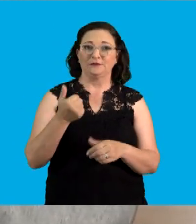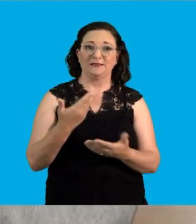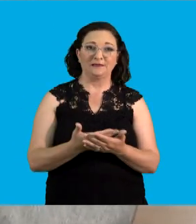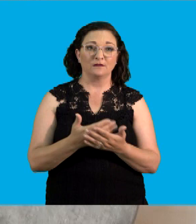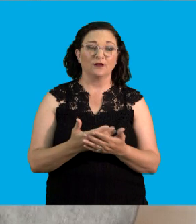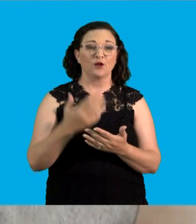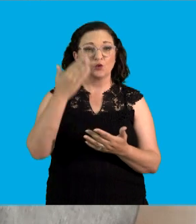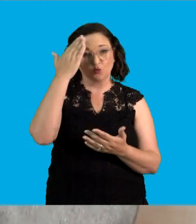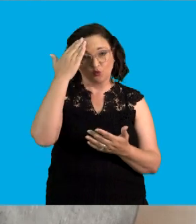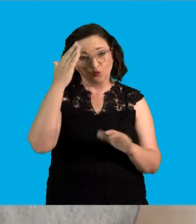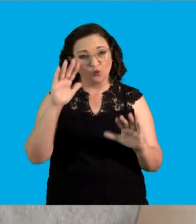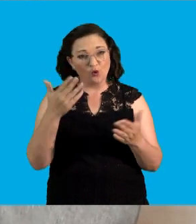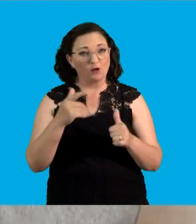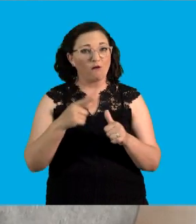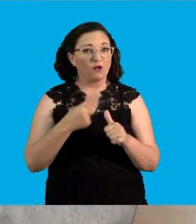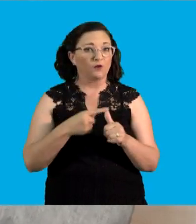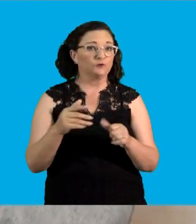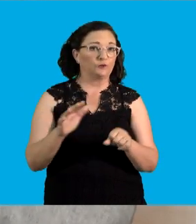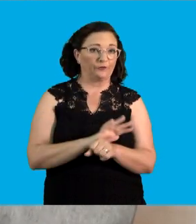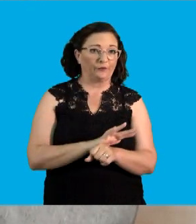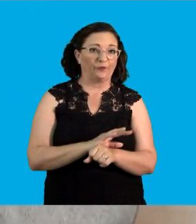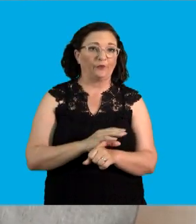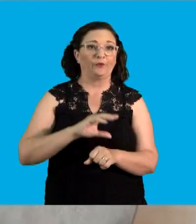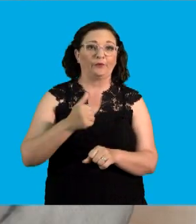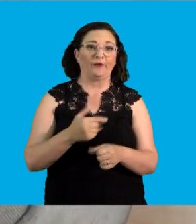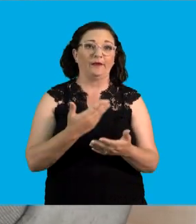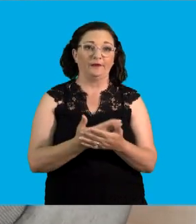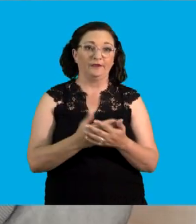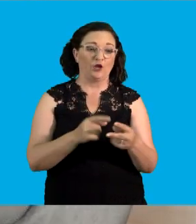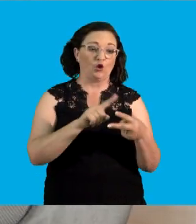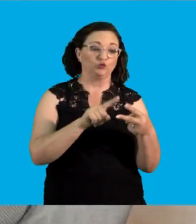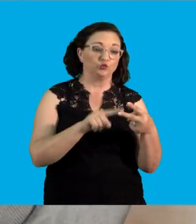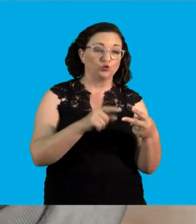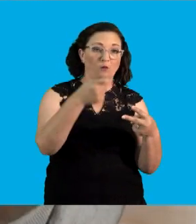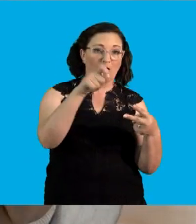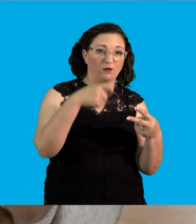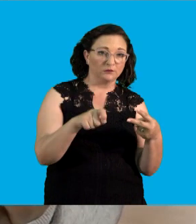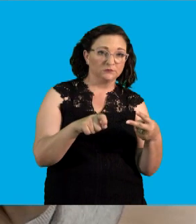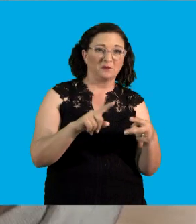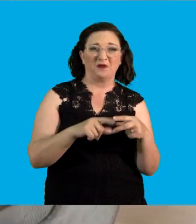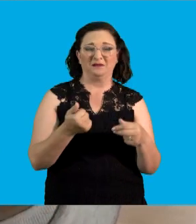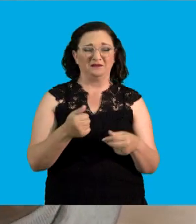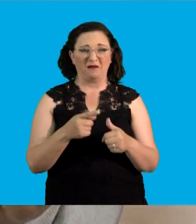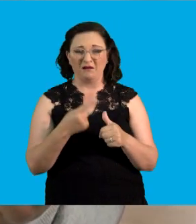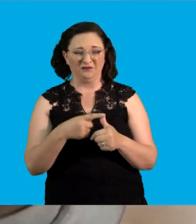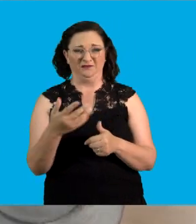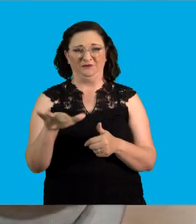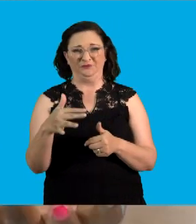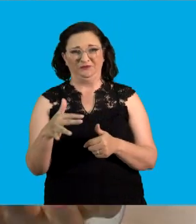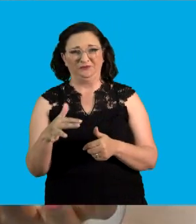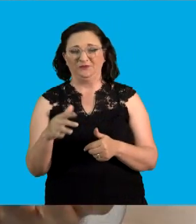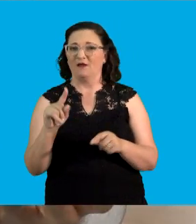answer fully, because remember, when you answer fully, then you are able to get full marks. But if you're going to give vague answers, then you will not